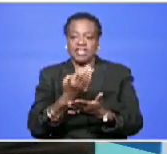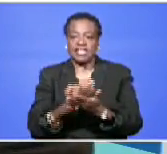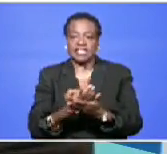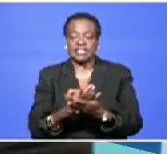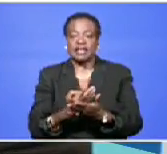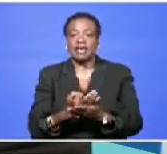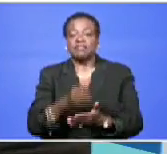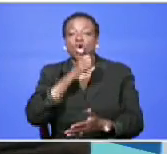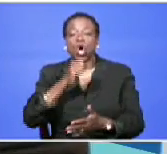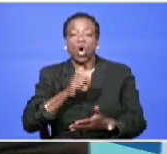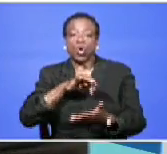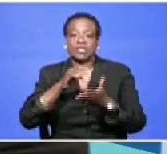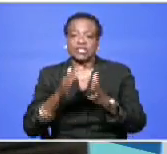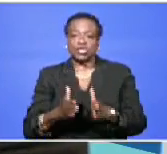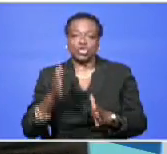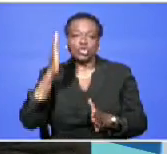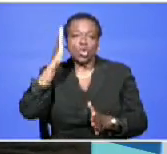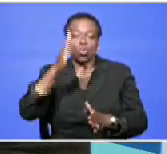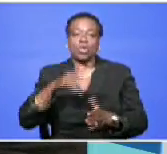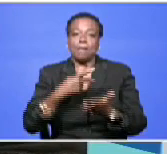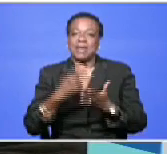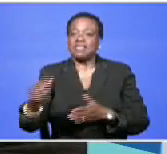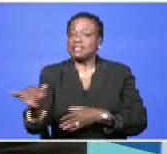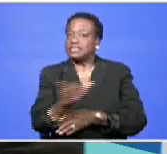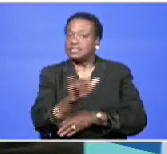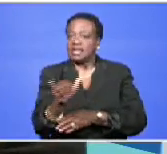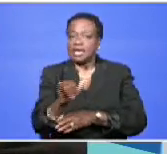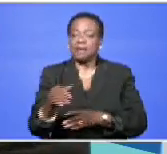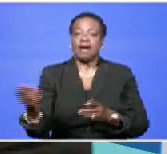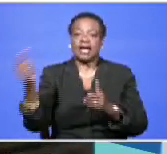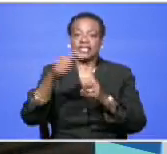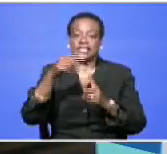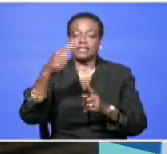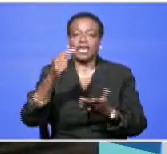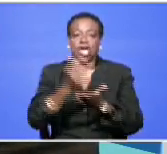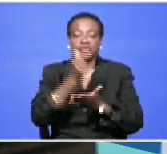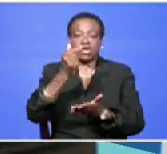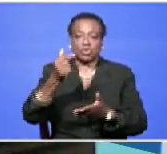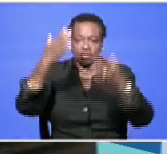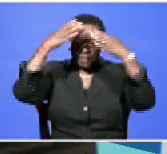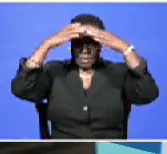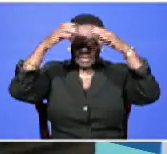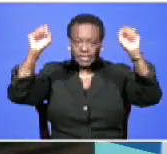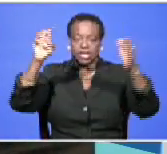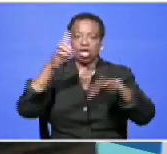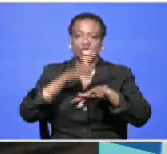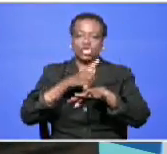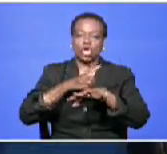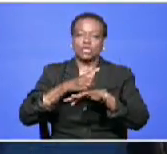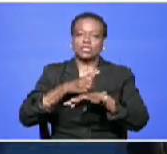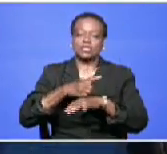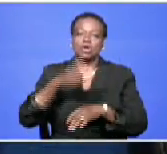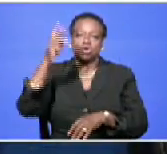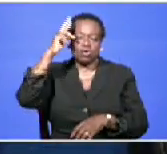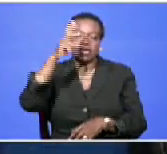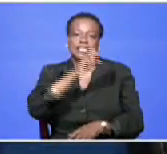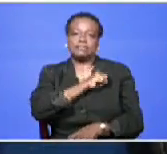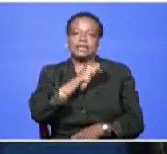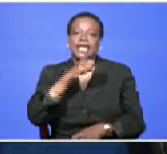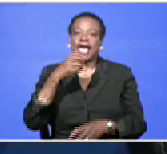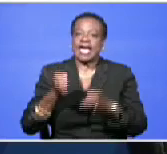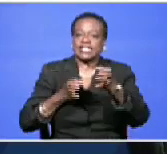same amount in fees until they graduate. President of the University of the Bahamas, Dr. Rodney Smith, explains. As of